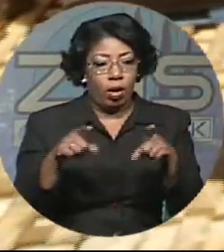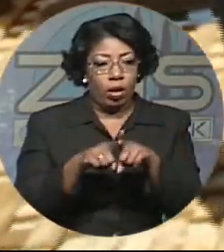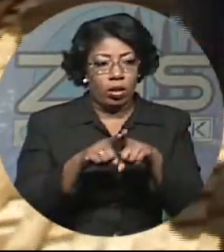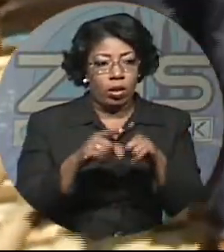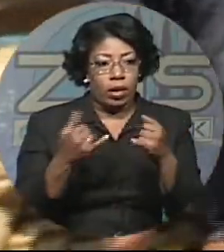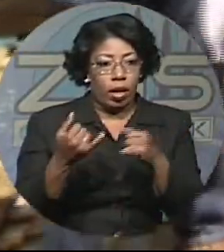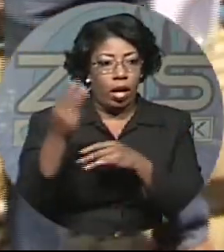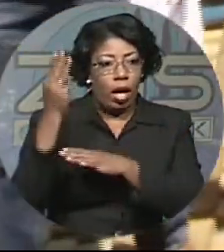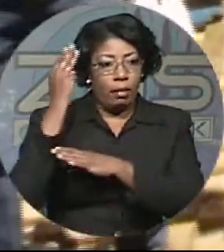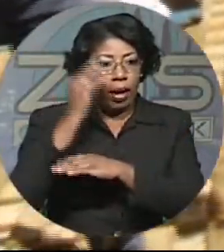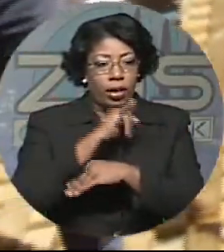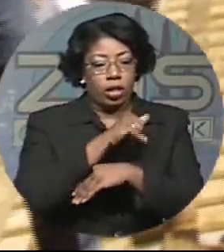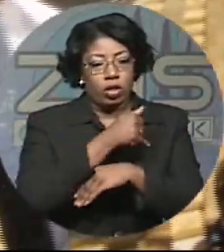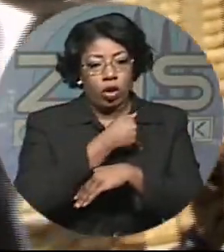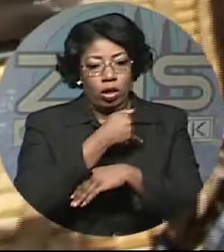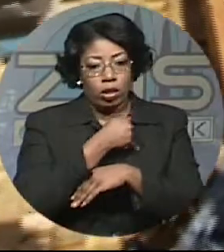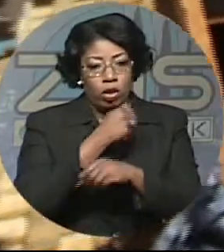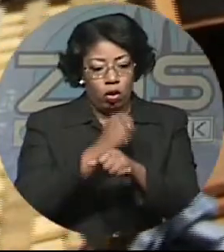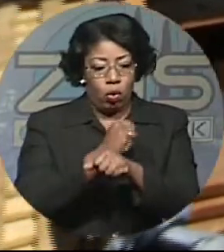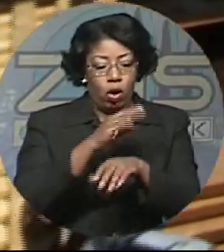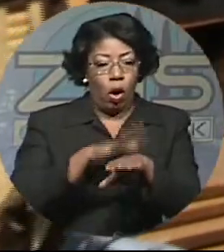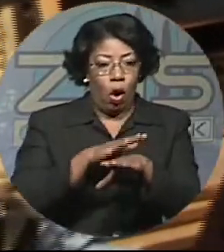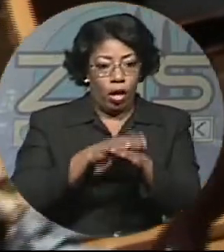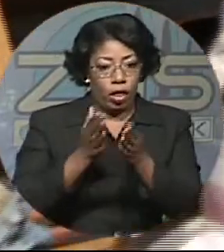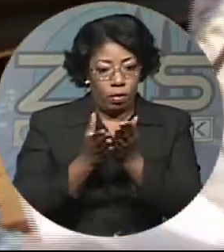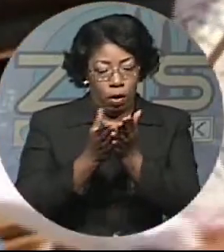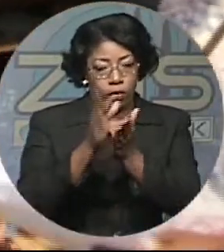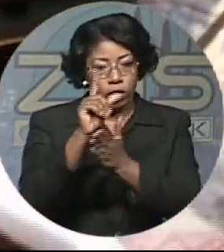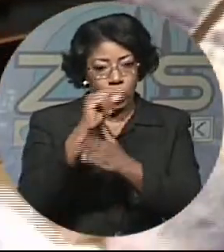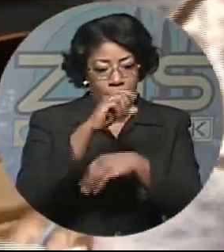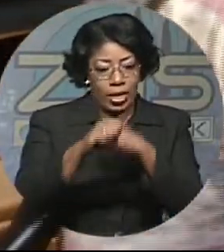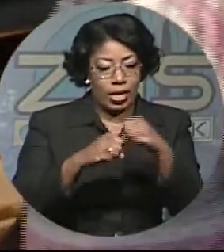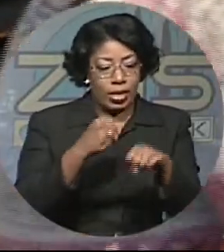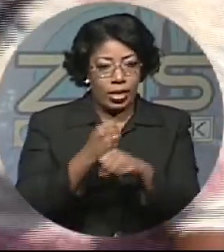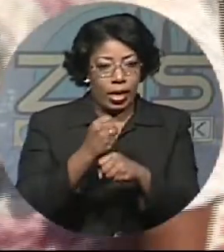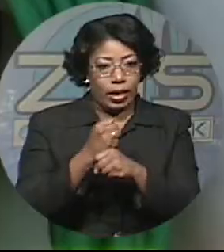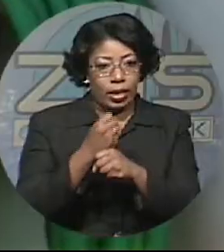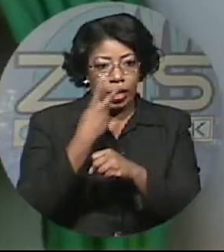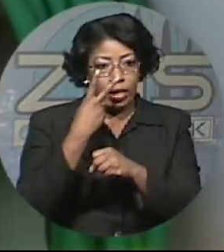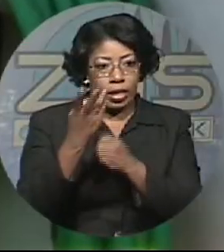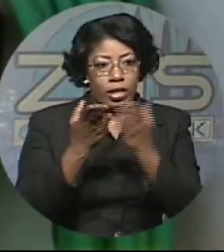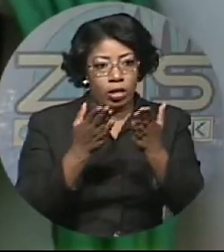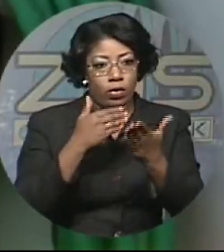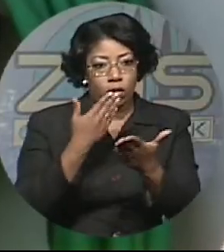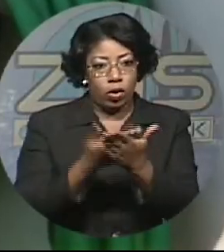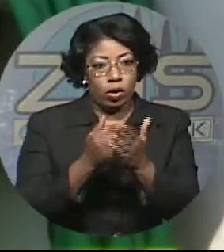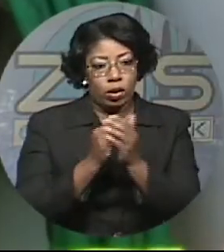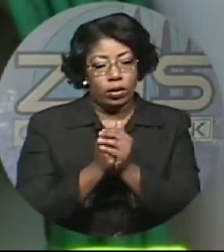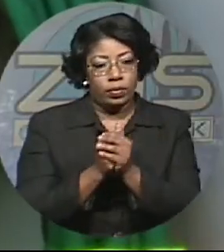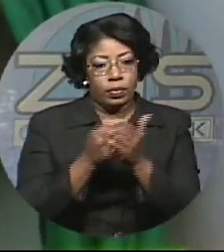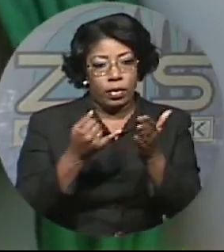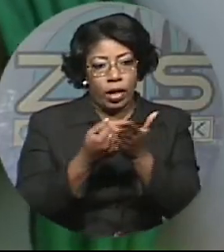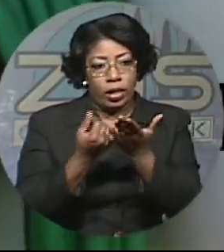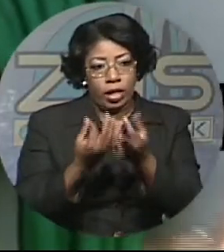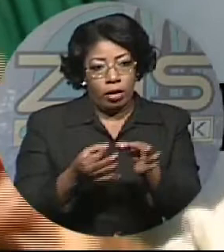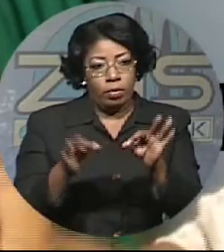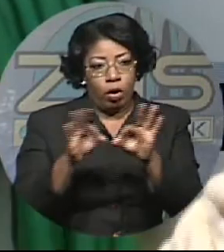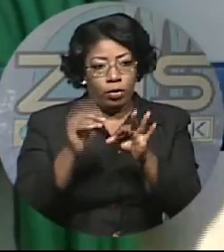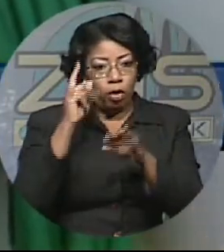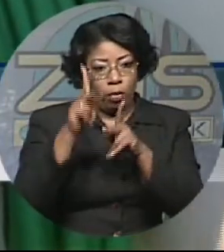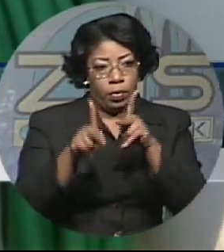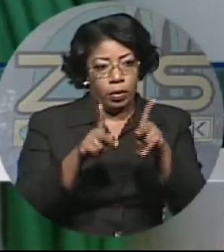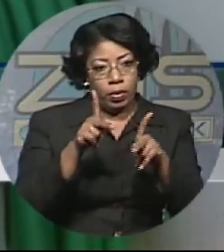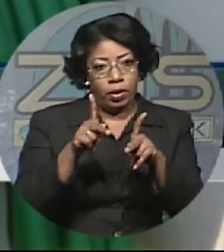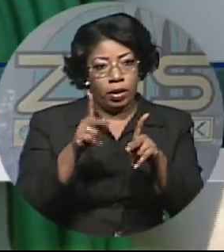Johnson, who has been employed on mailboats for the past 20 years, sees the service as essential. It's really important for people to